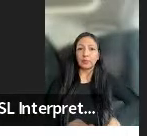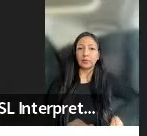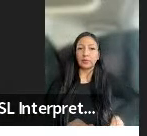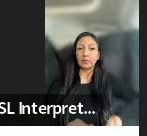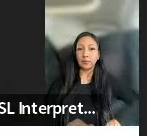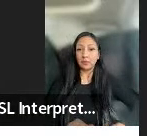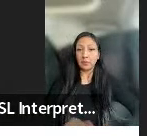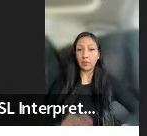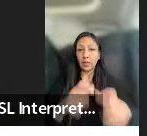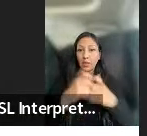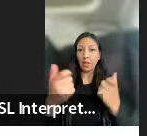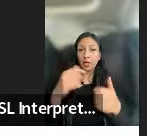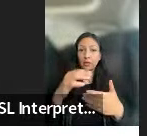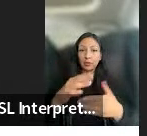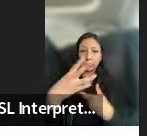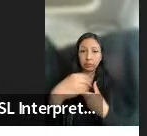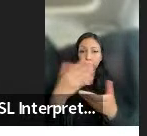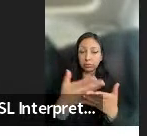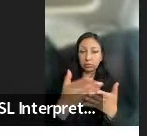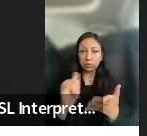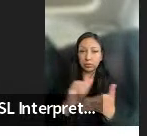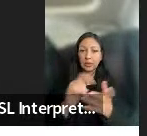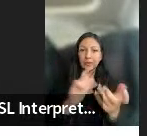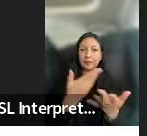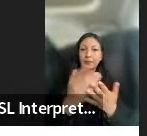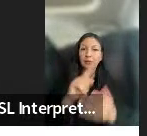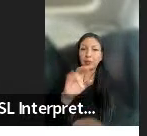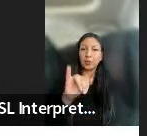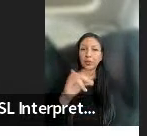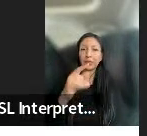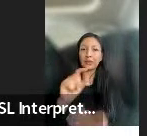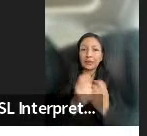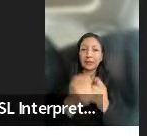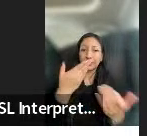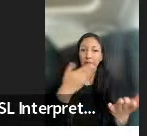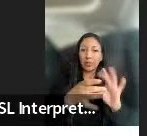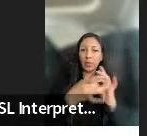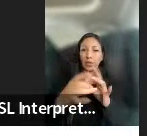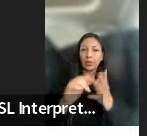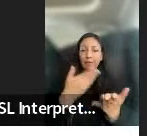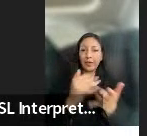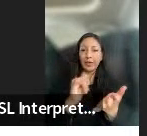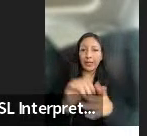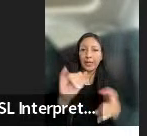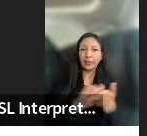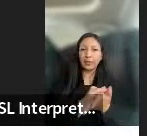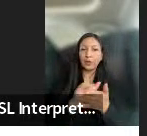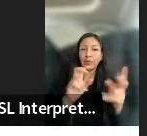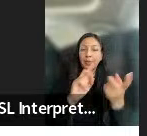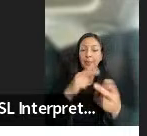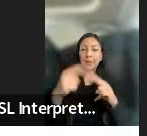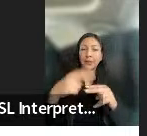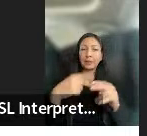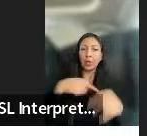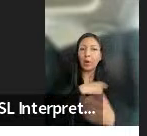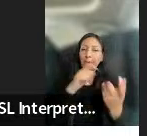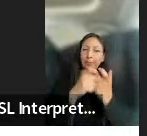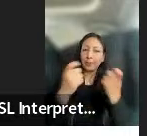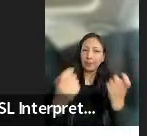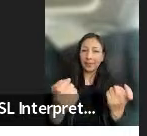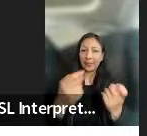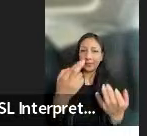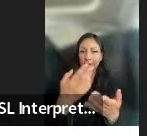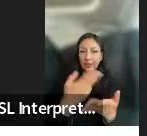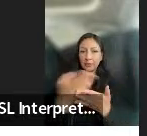A larger context governing some of these zoning changes relates to the fact that New York City's buildings are our biggest source of carbon